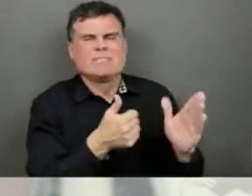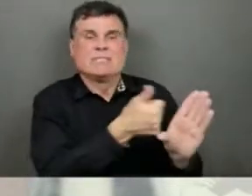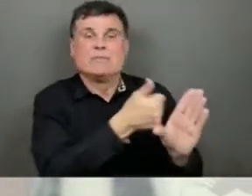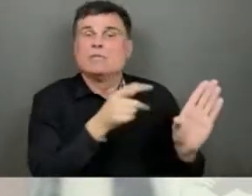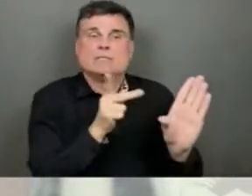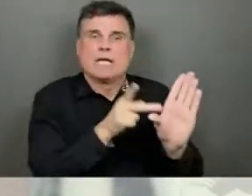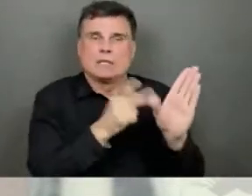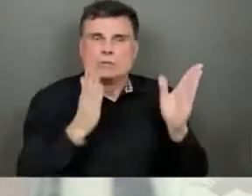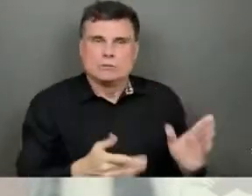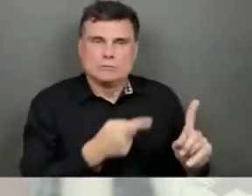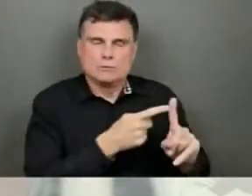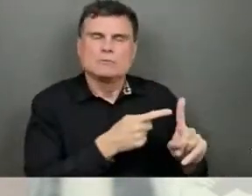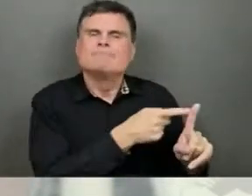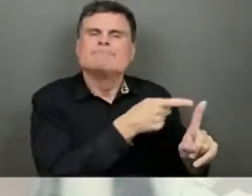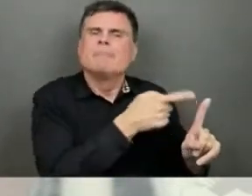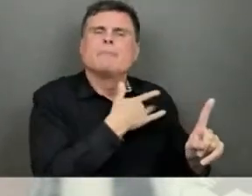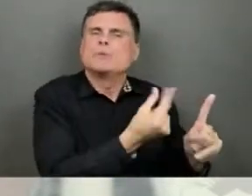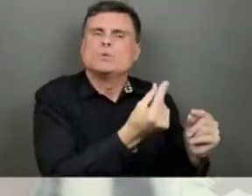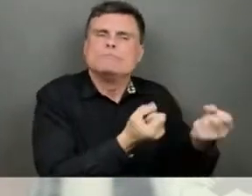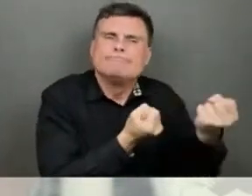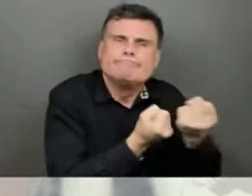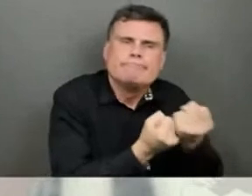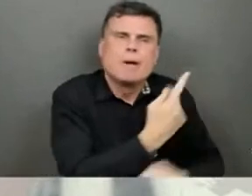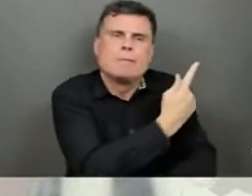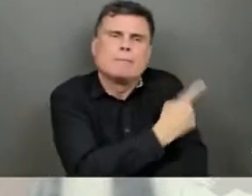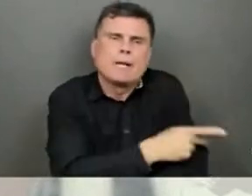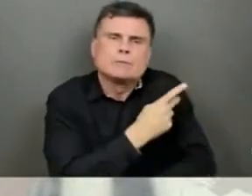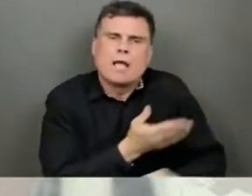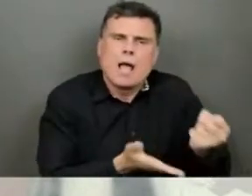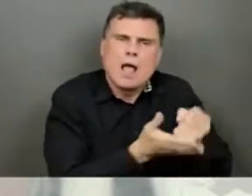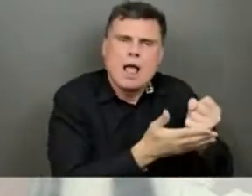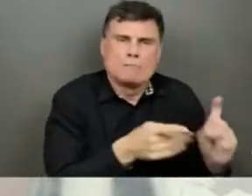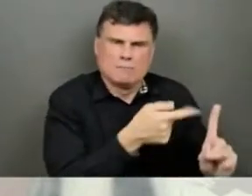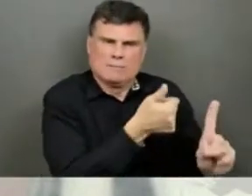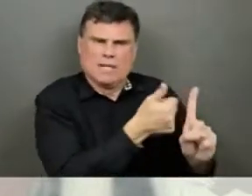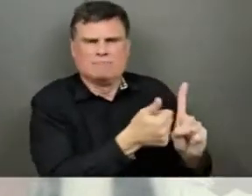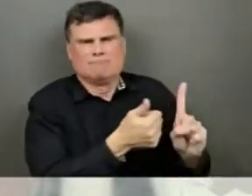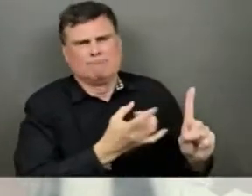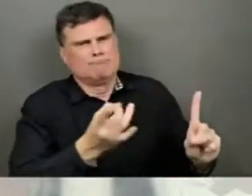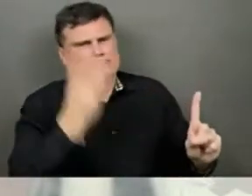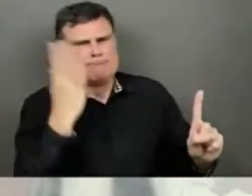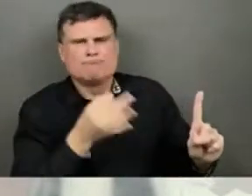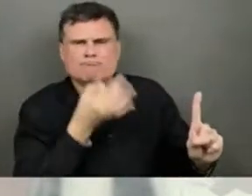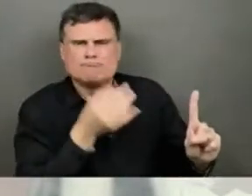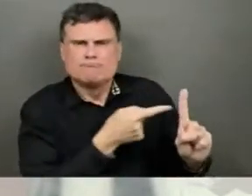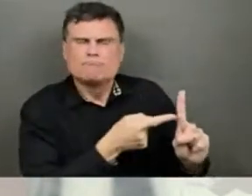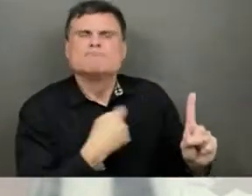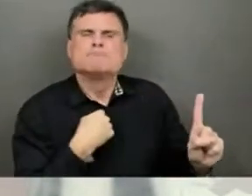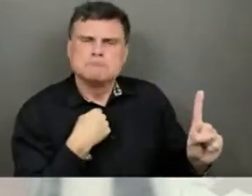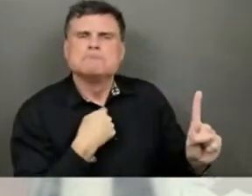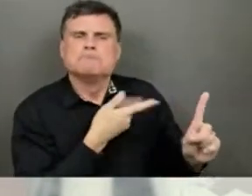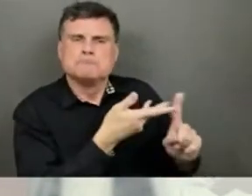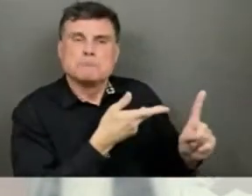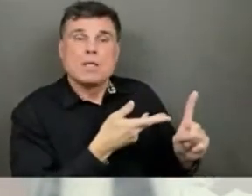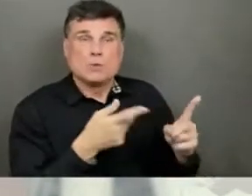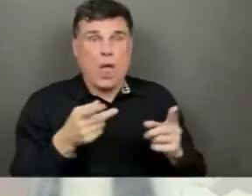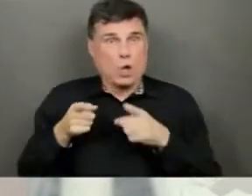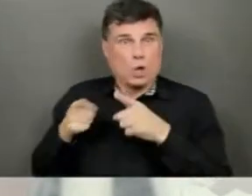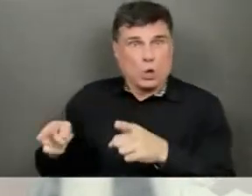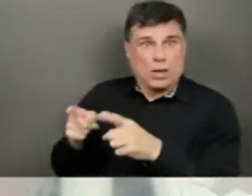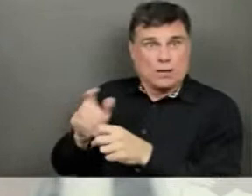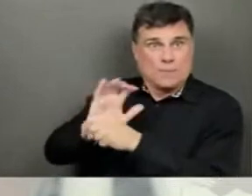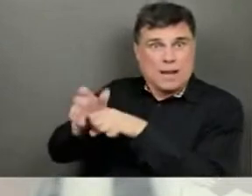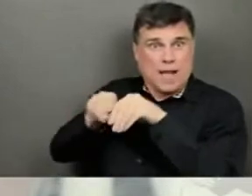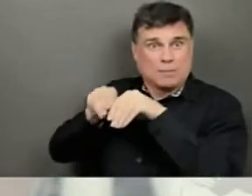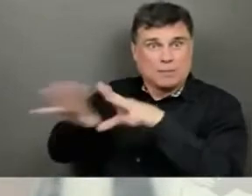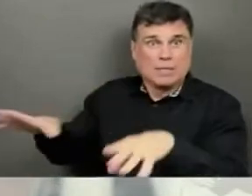benefited enormously from his care and gift. And his care and gift, especially in the time of the pandemic, especially with the challenges